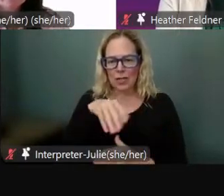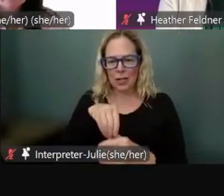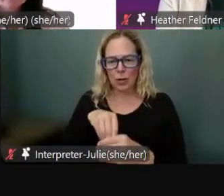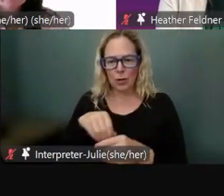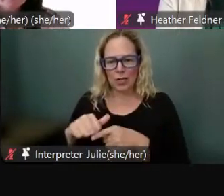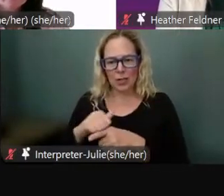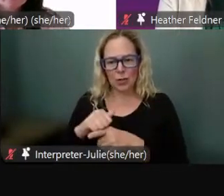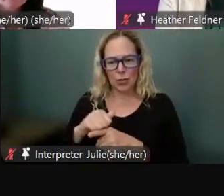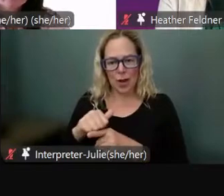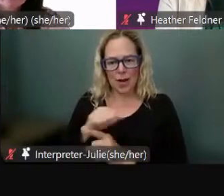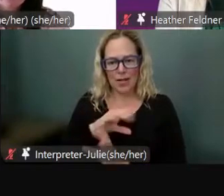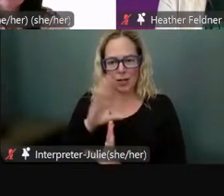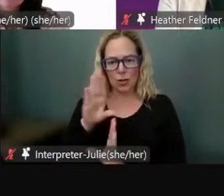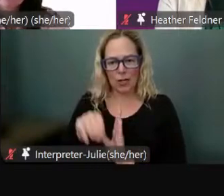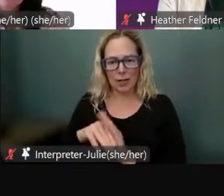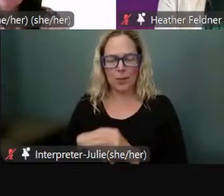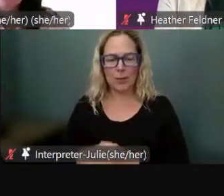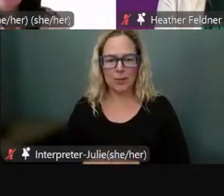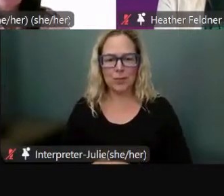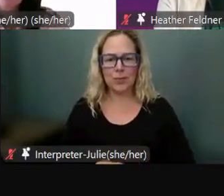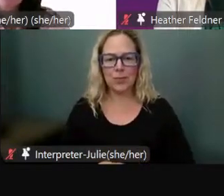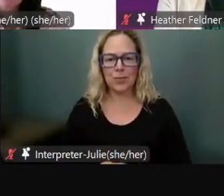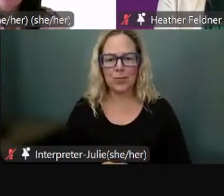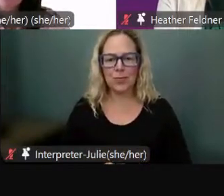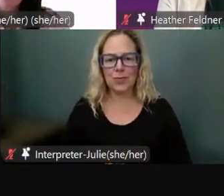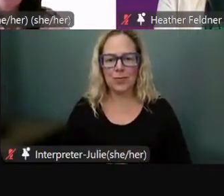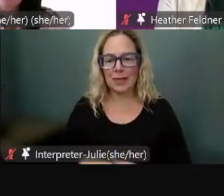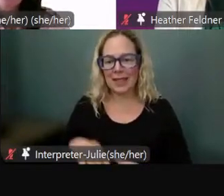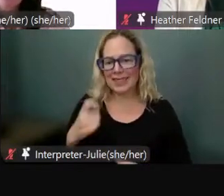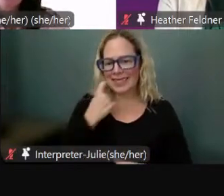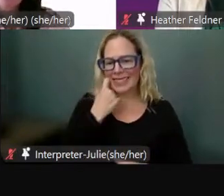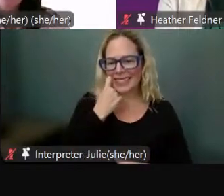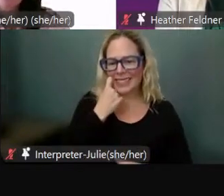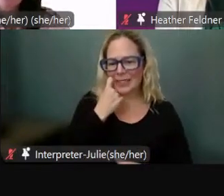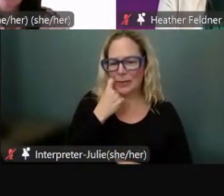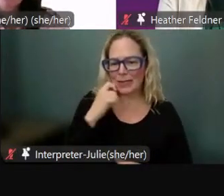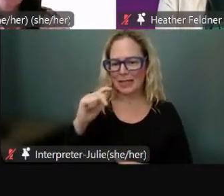And this is regarding the last presentation, the third presentation.